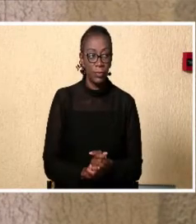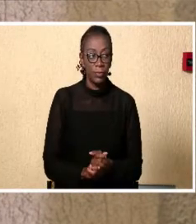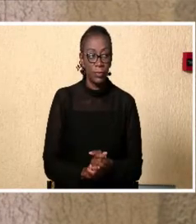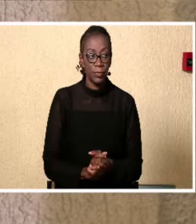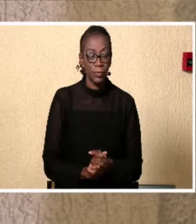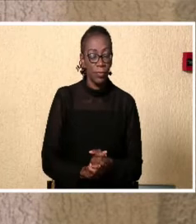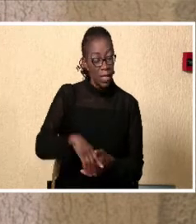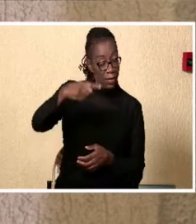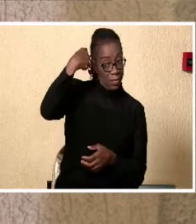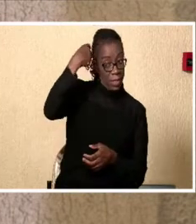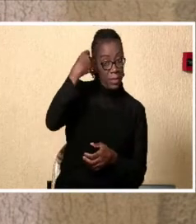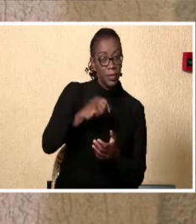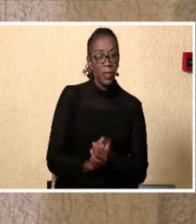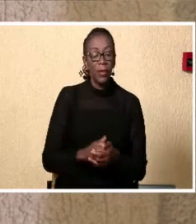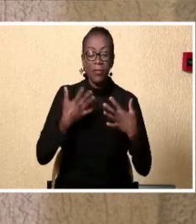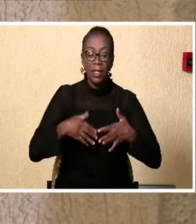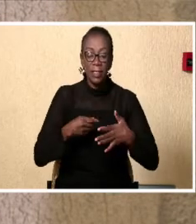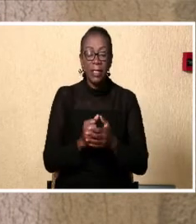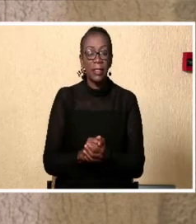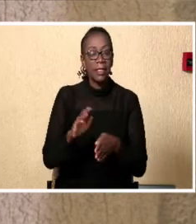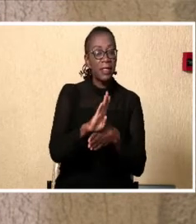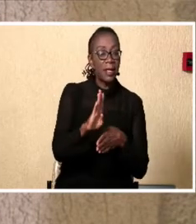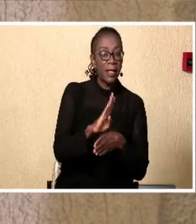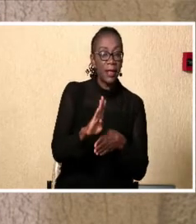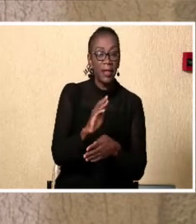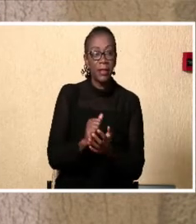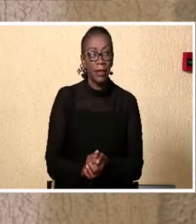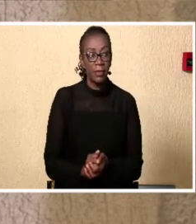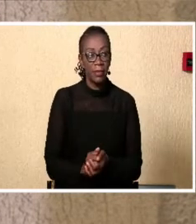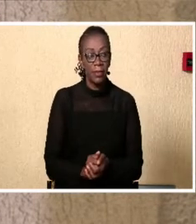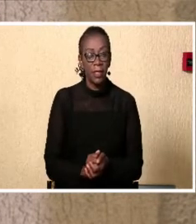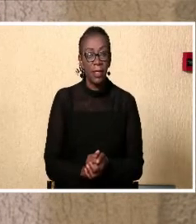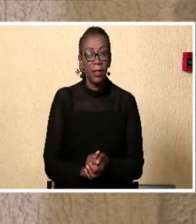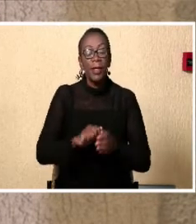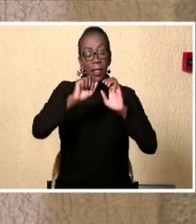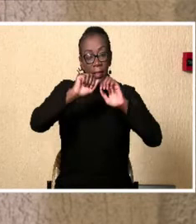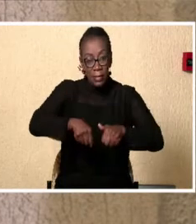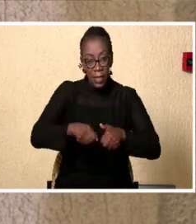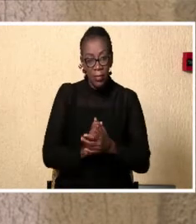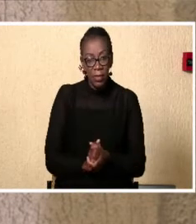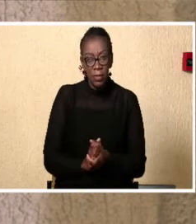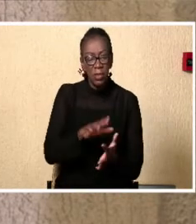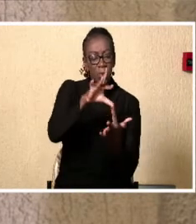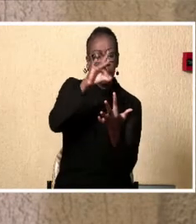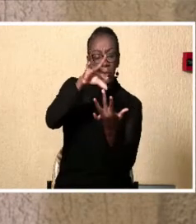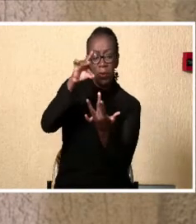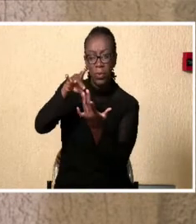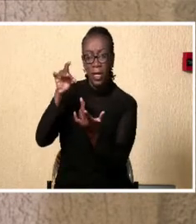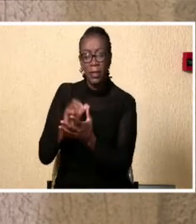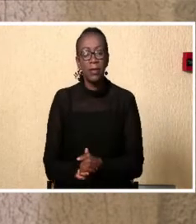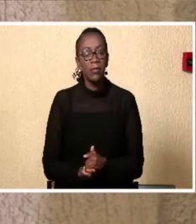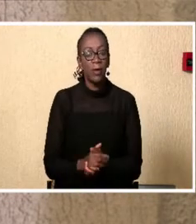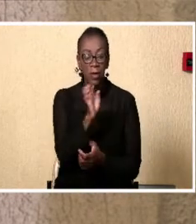Industrialization, as this minister that has then been designated, has been able to designate those companies that are considered essential